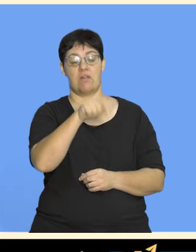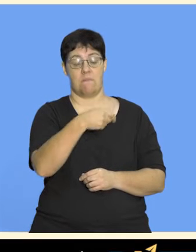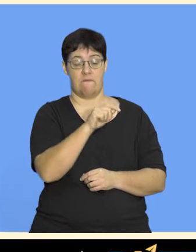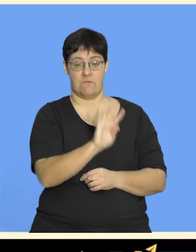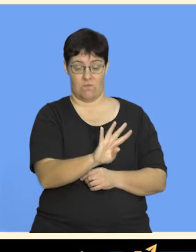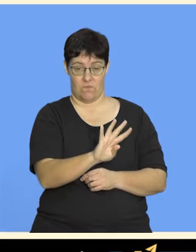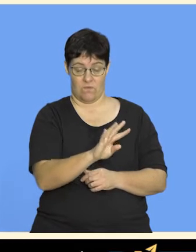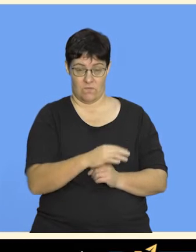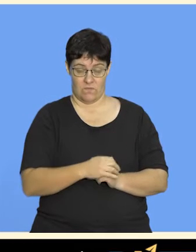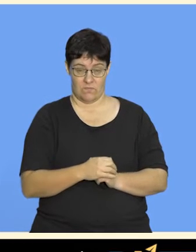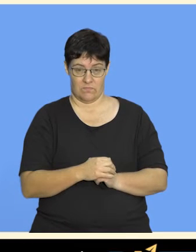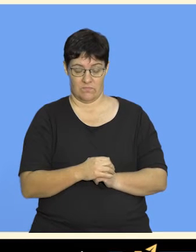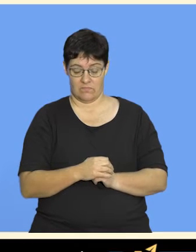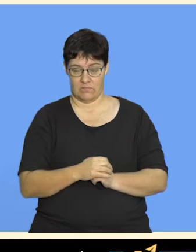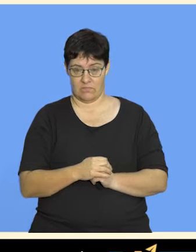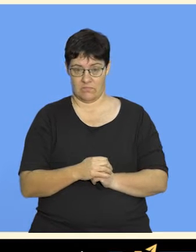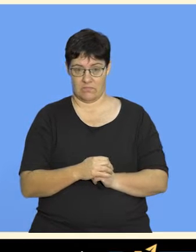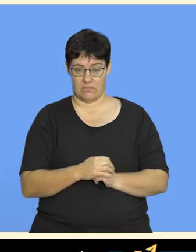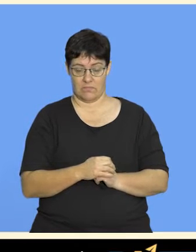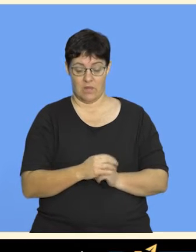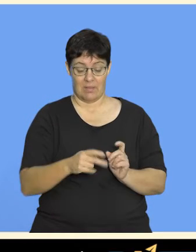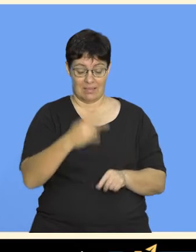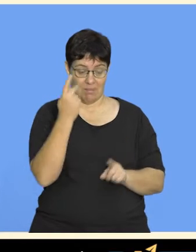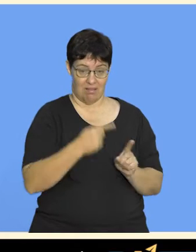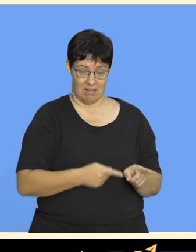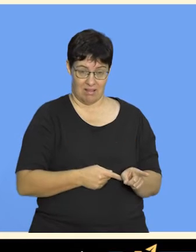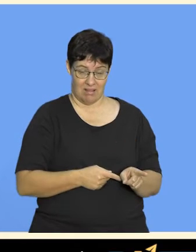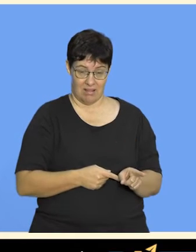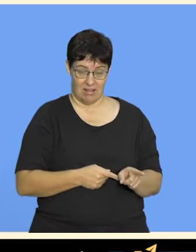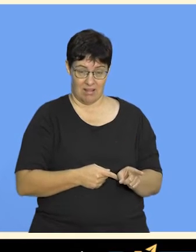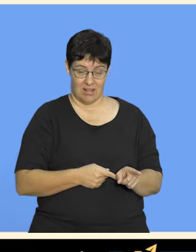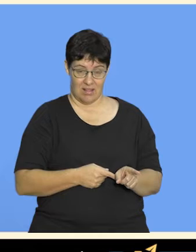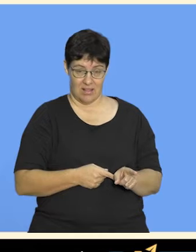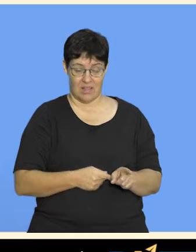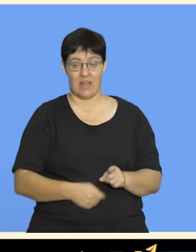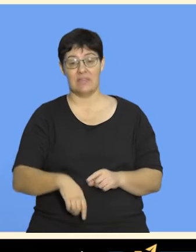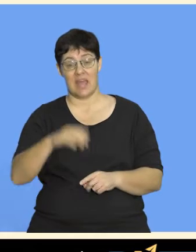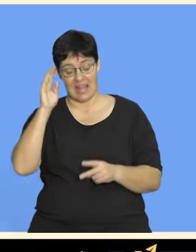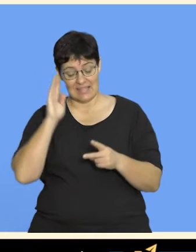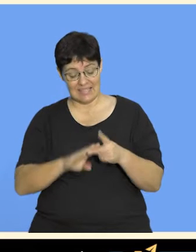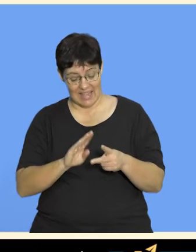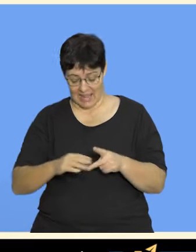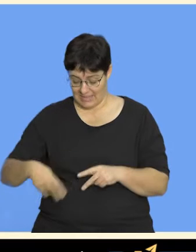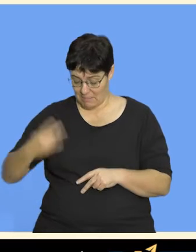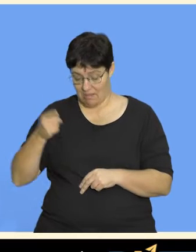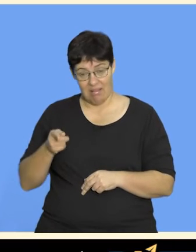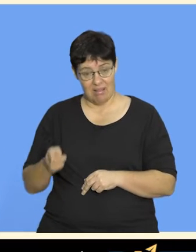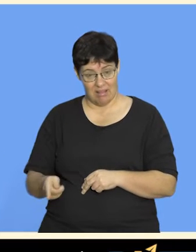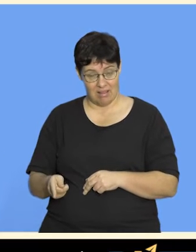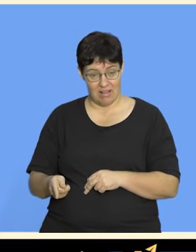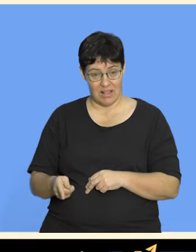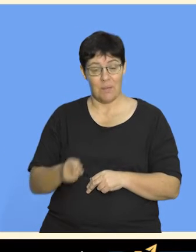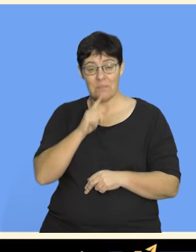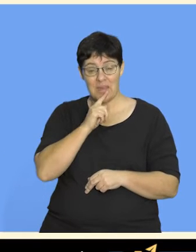33,4. I've doubled one mass, then I doubled the second mass, so I made it